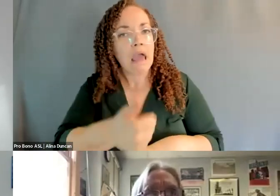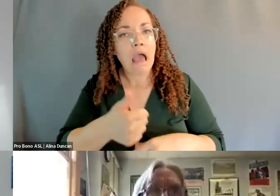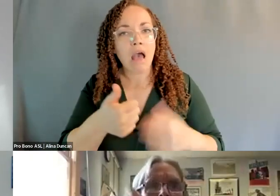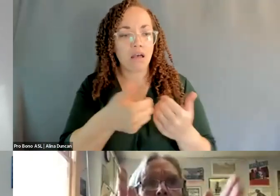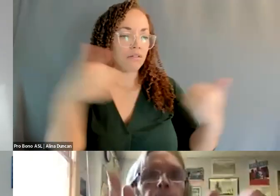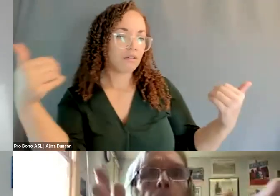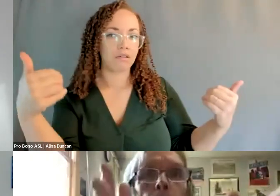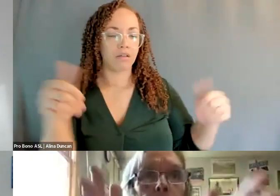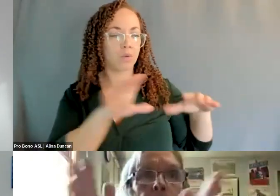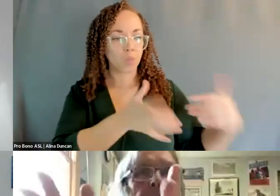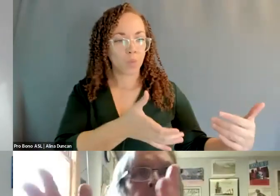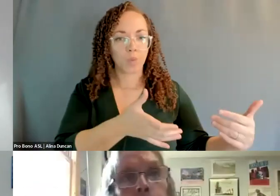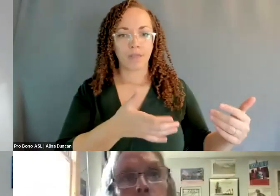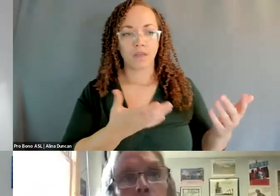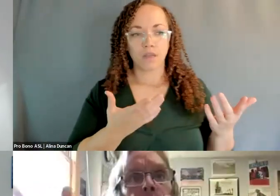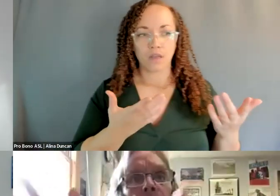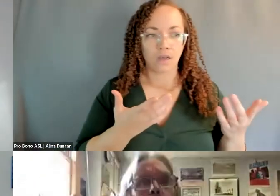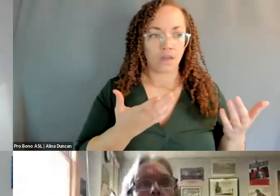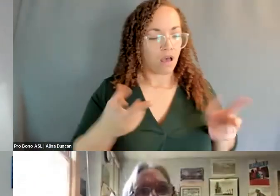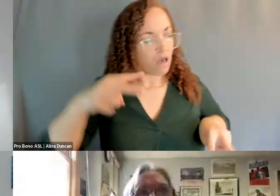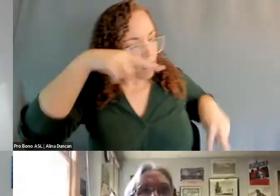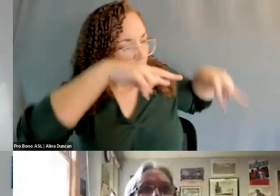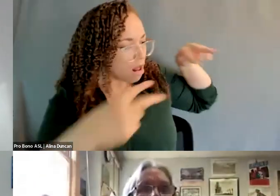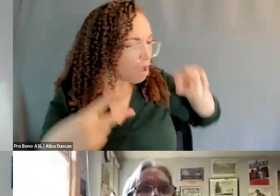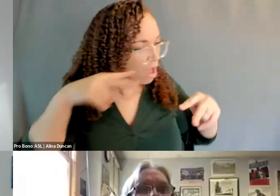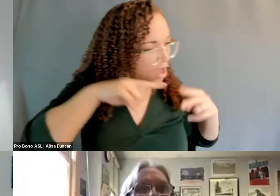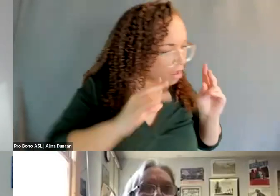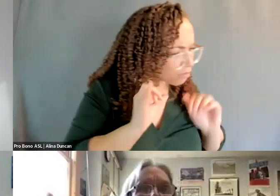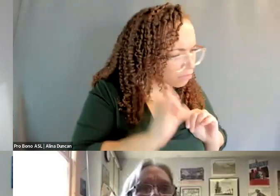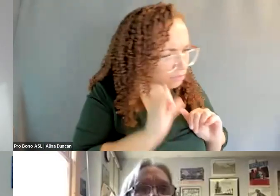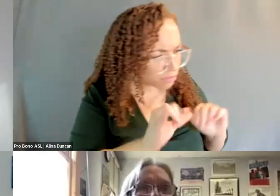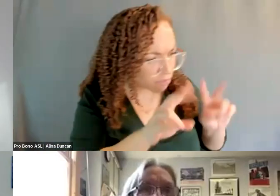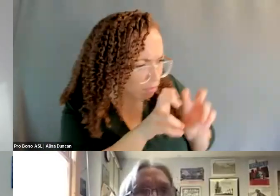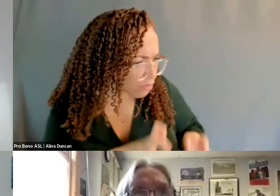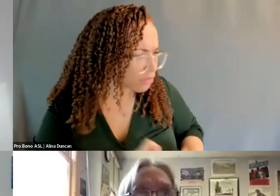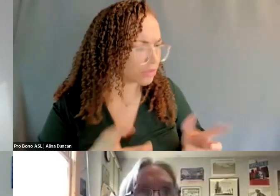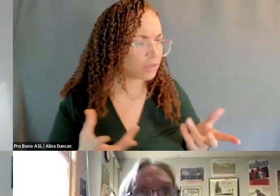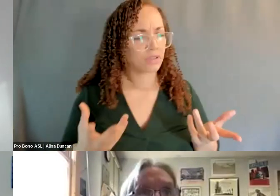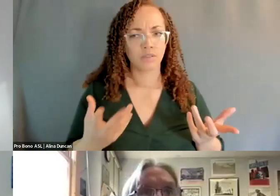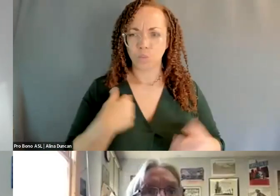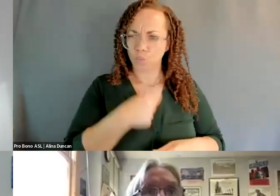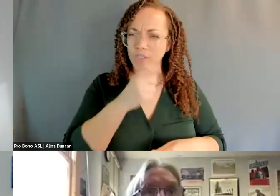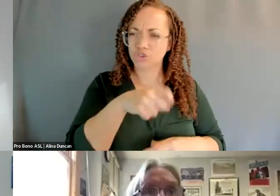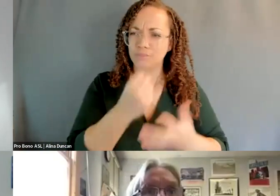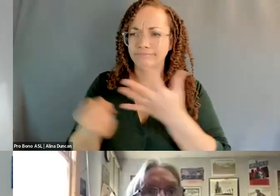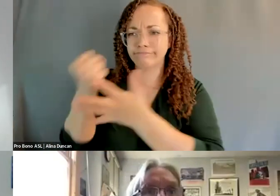be prodded and poked and picked apart and prioritized when we actually try to access something.